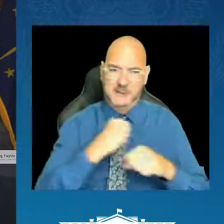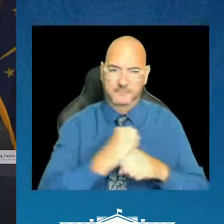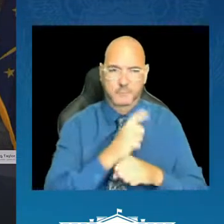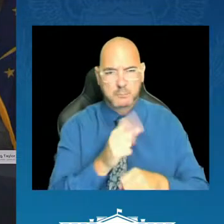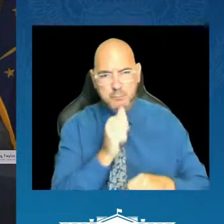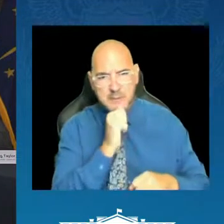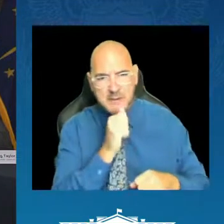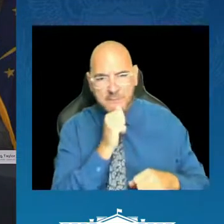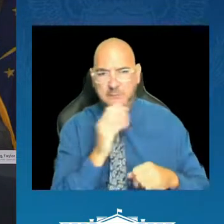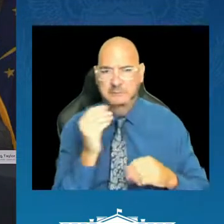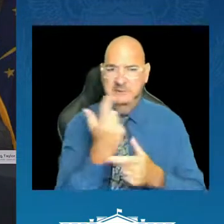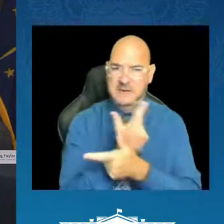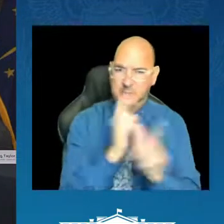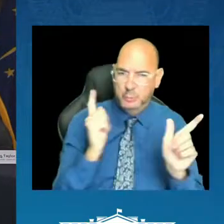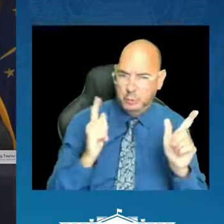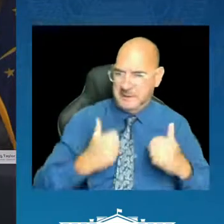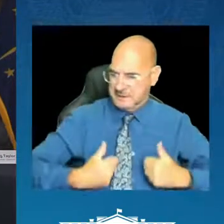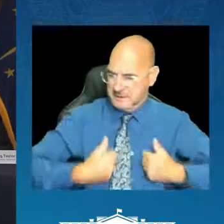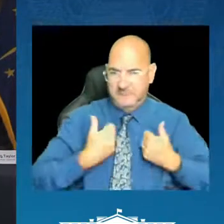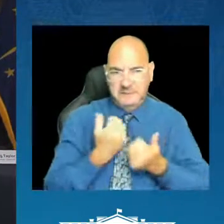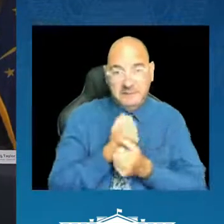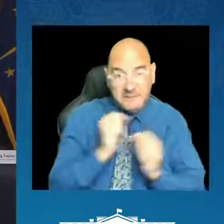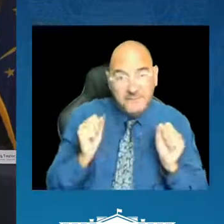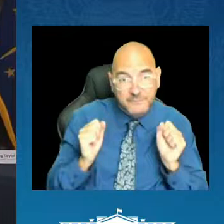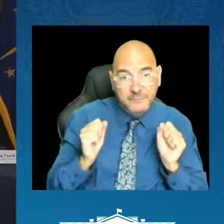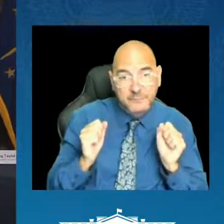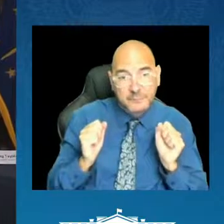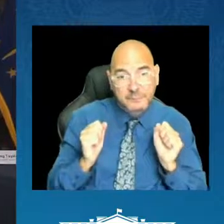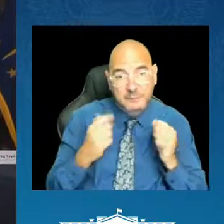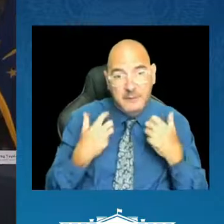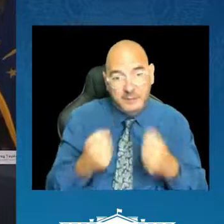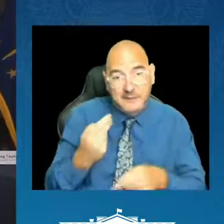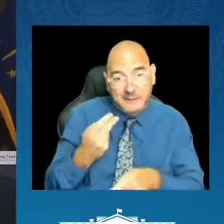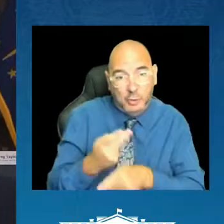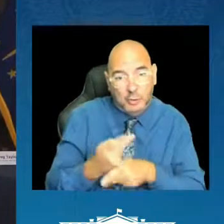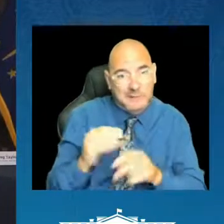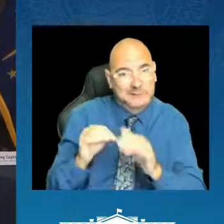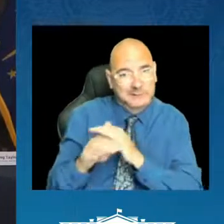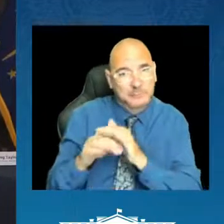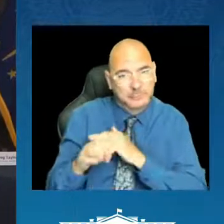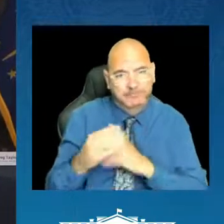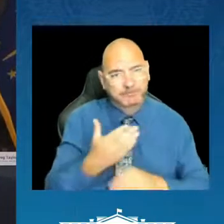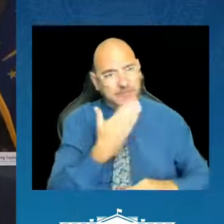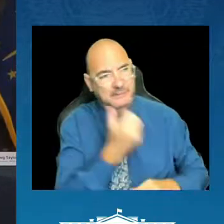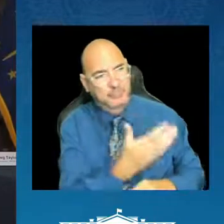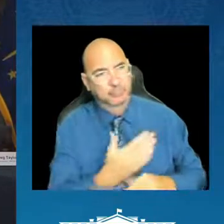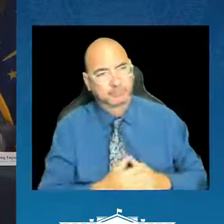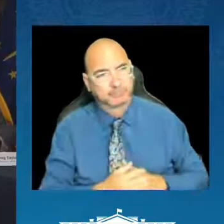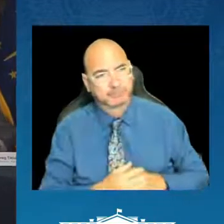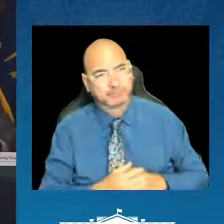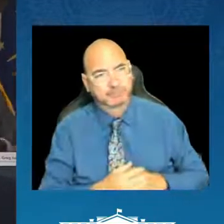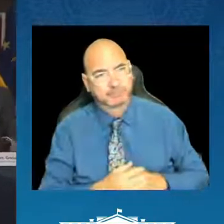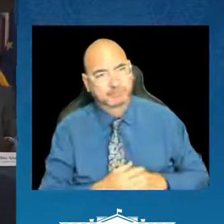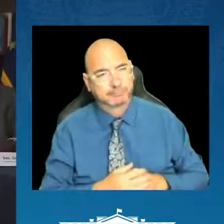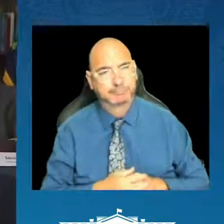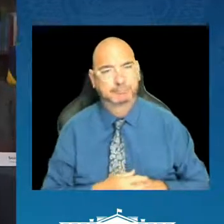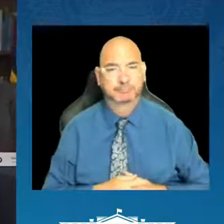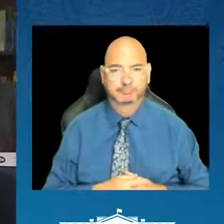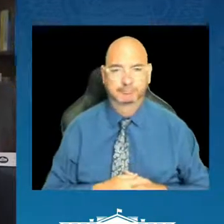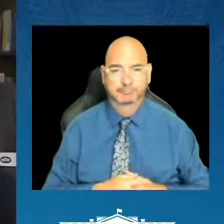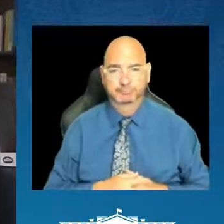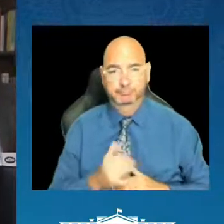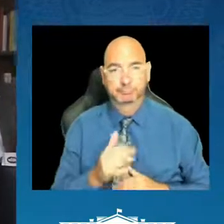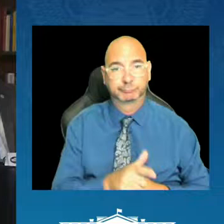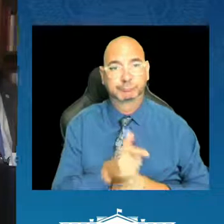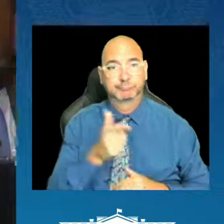care access. Thank you. Thank you, Senator Taylor. I'm now going to turn it over to Representative Cherish Pryor.